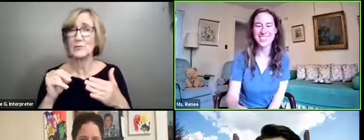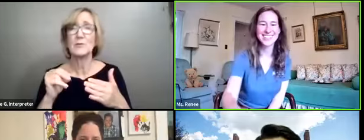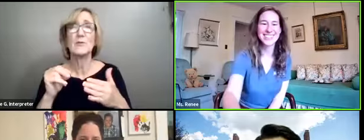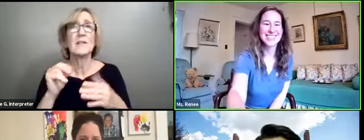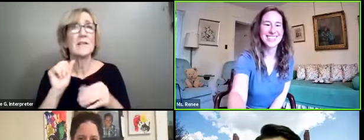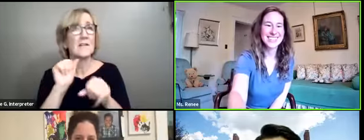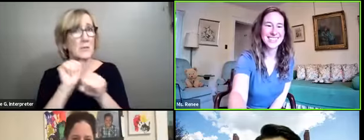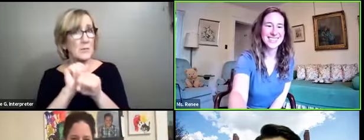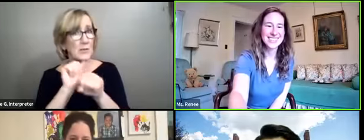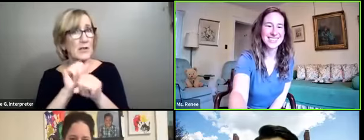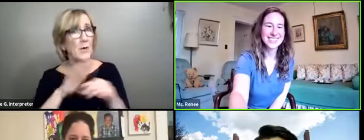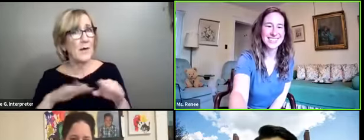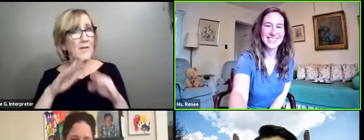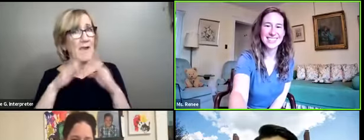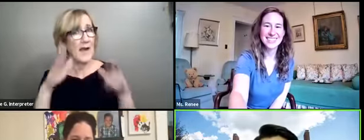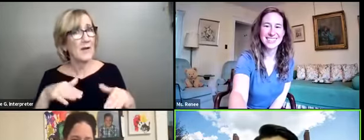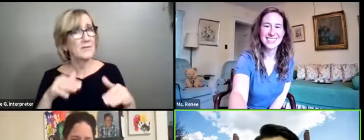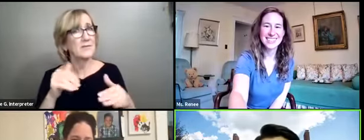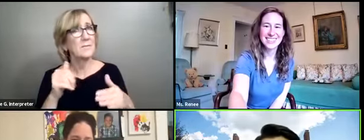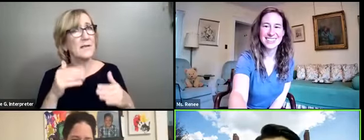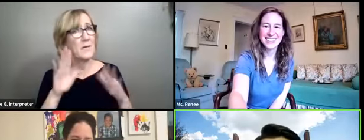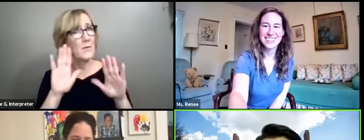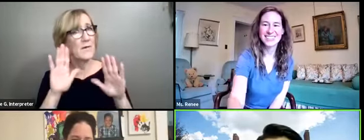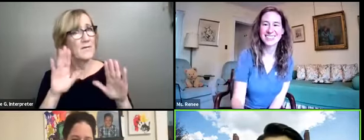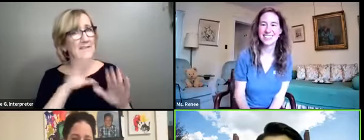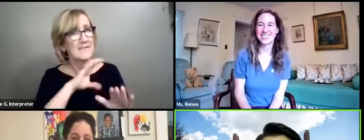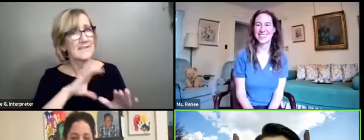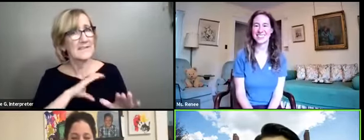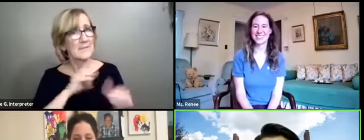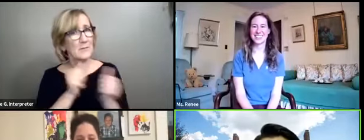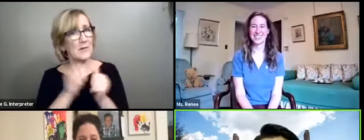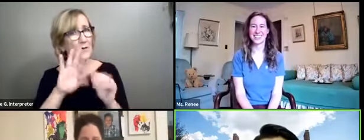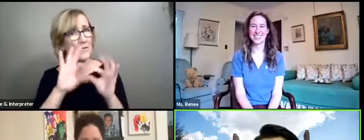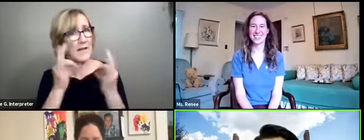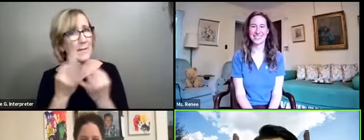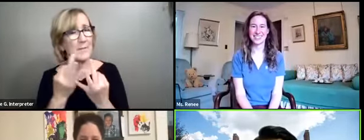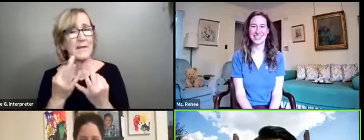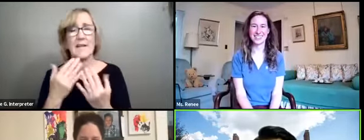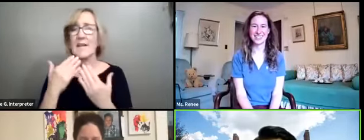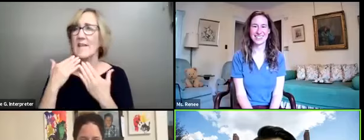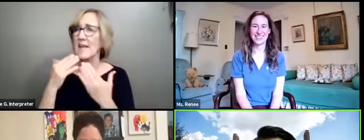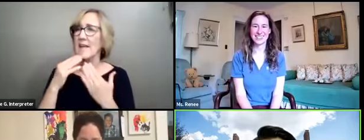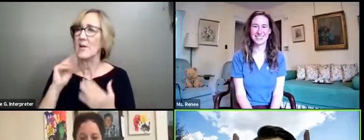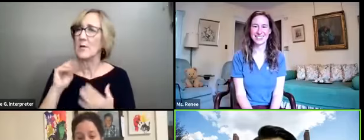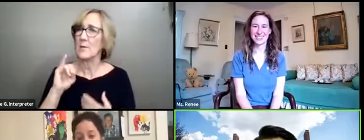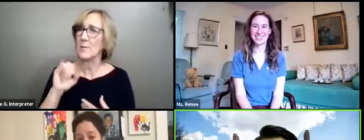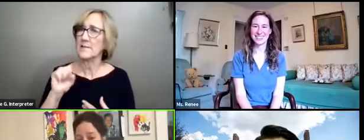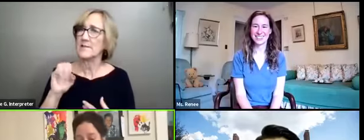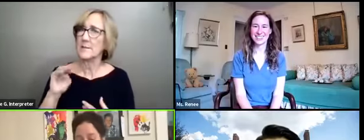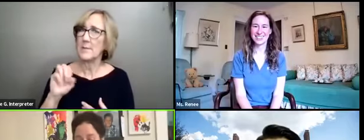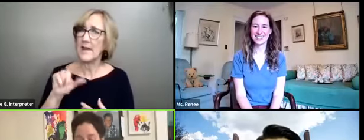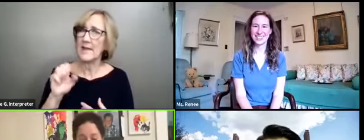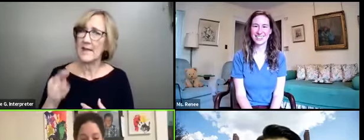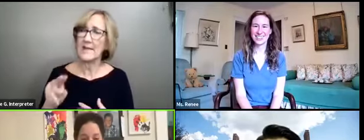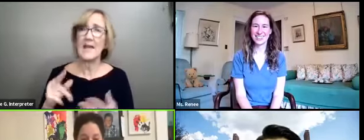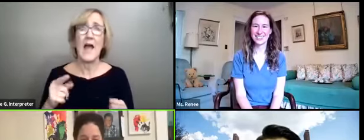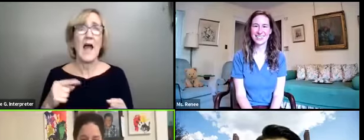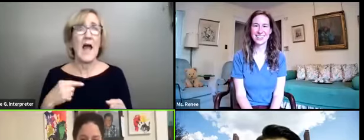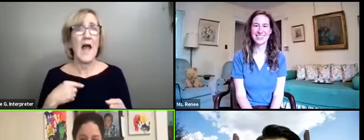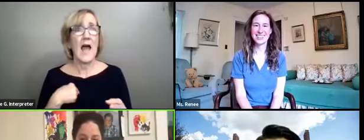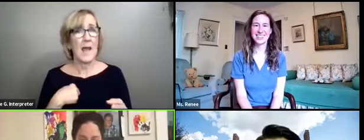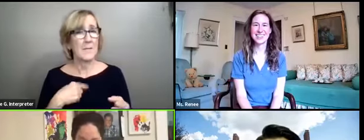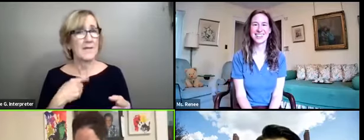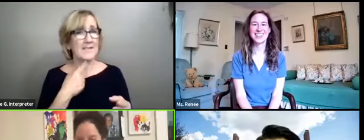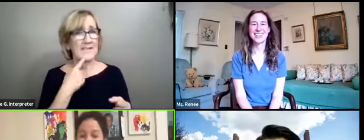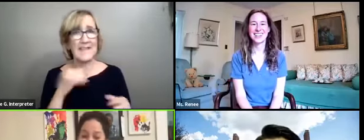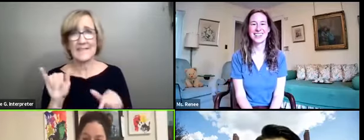family. Absolutely. Miss Megan, thank you so much for being here. I'm going to echo what Miss Renee